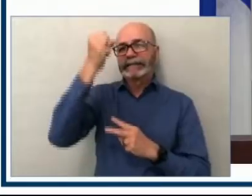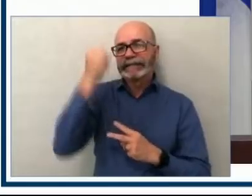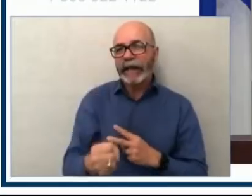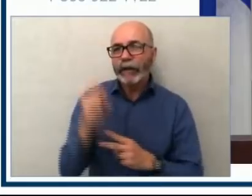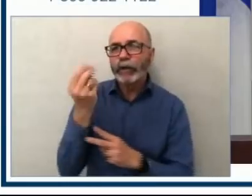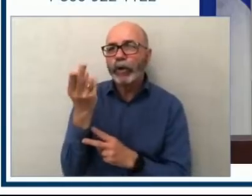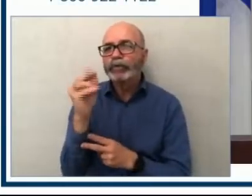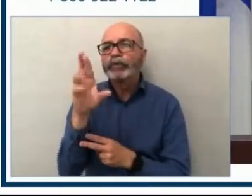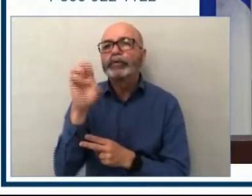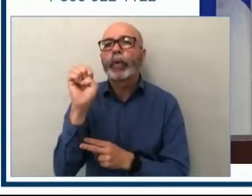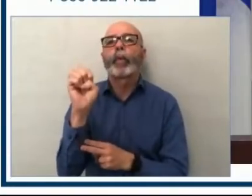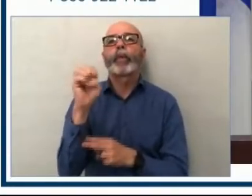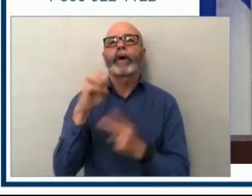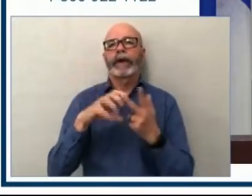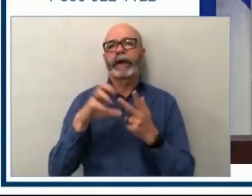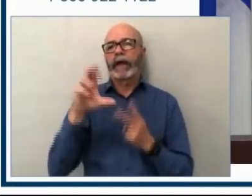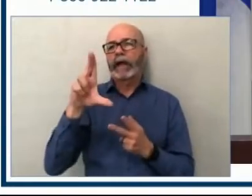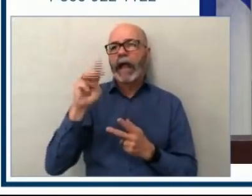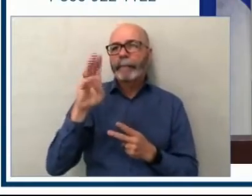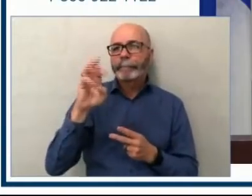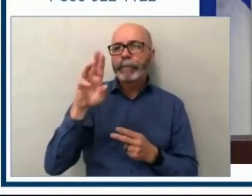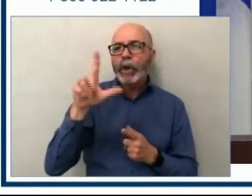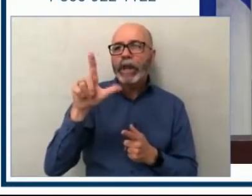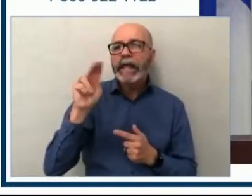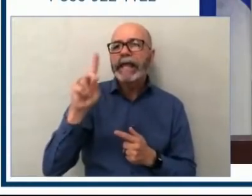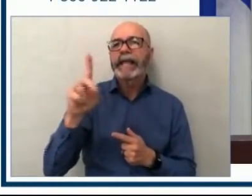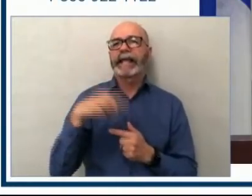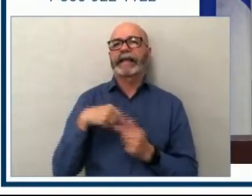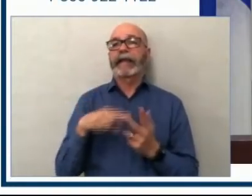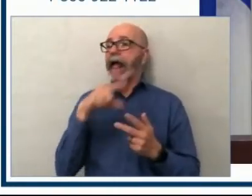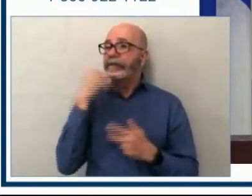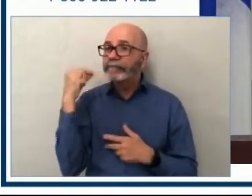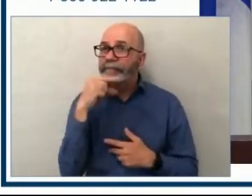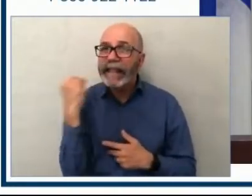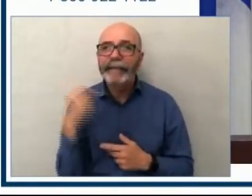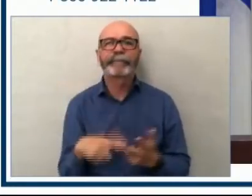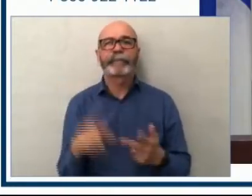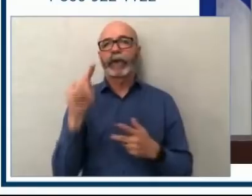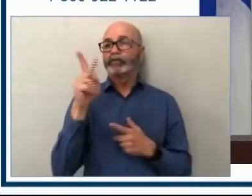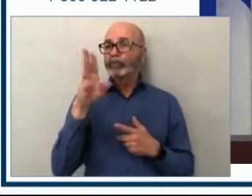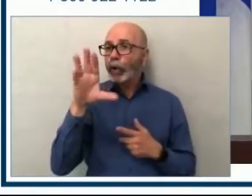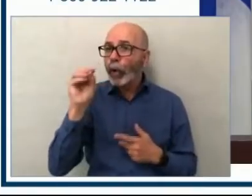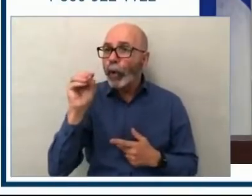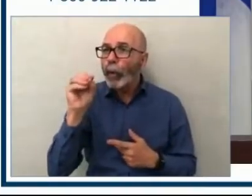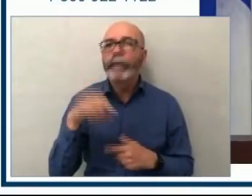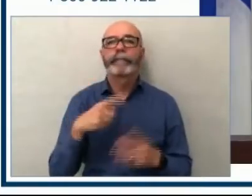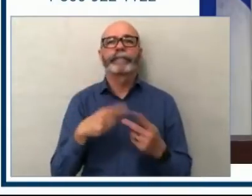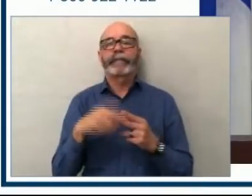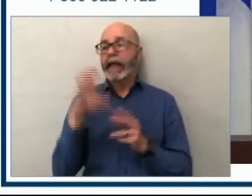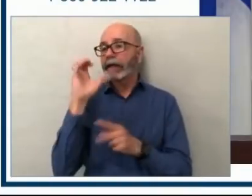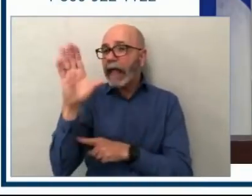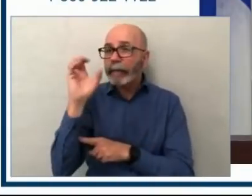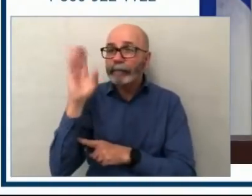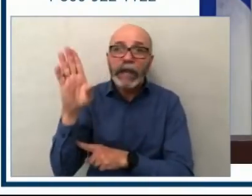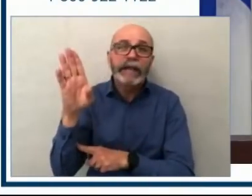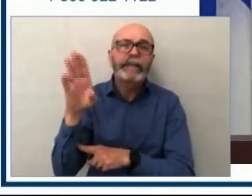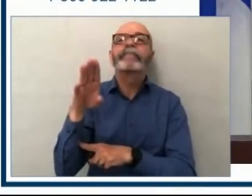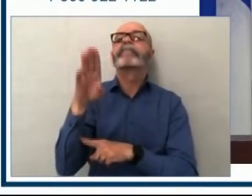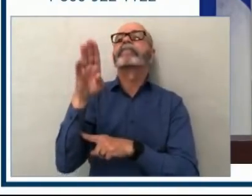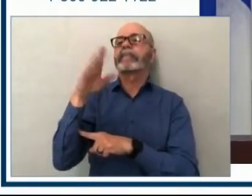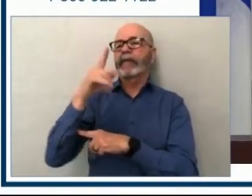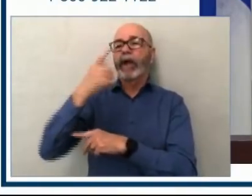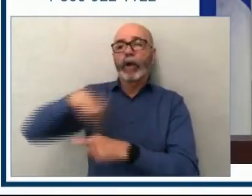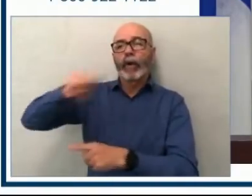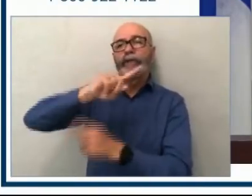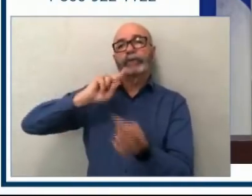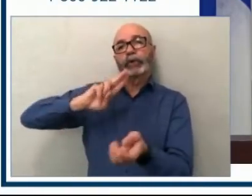Truro, Kentville, and Cape Breton. Our frontline healthcare workers will continue to receive shots, as well as our long-term care